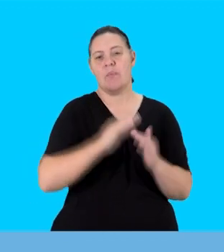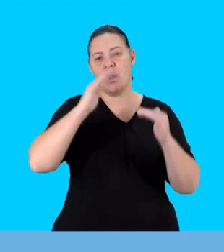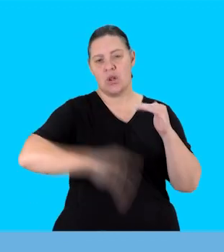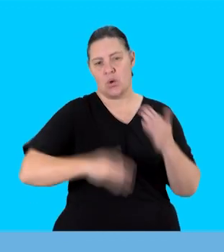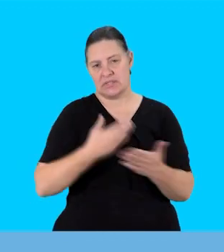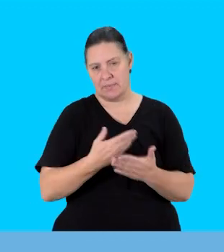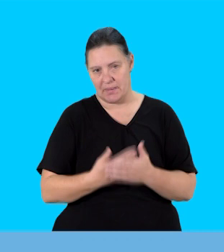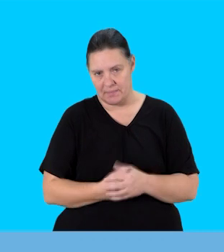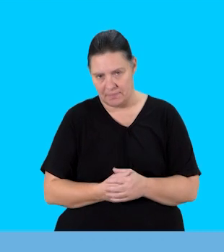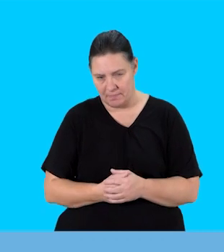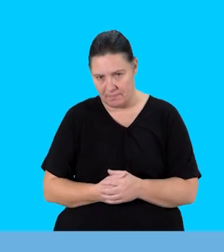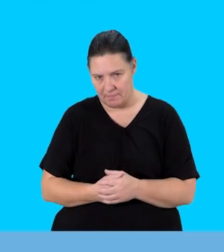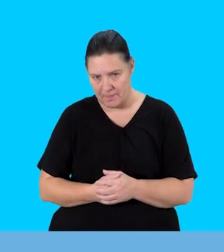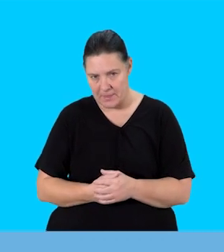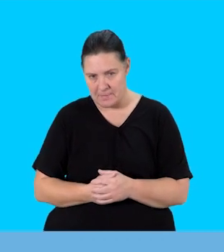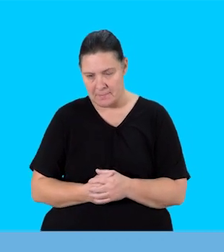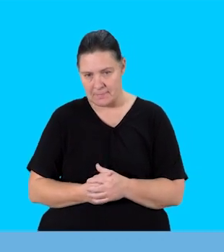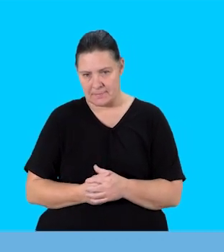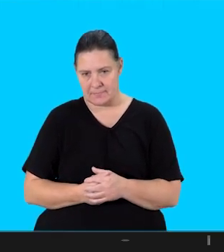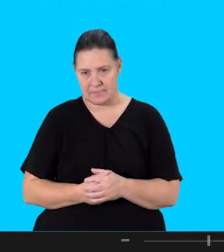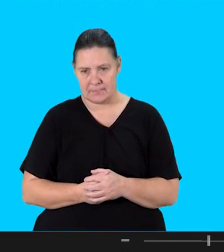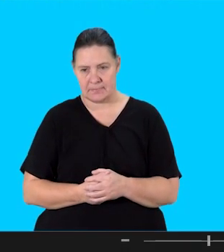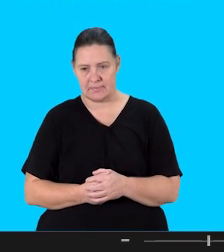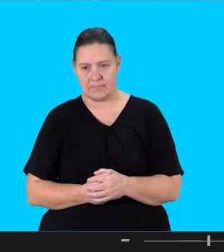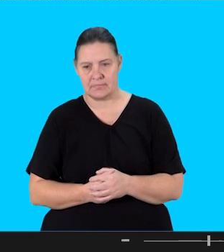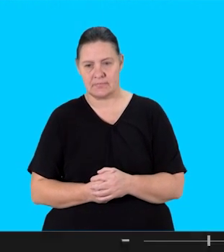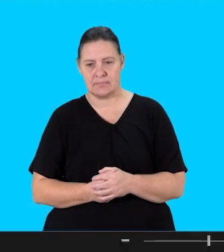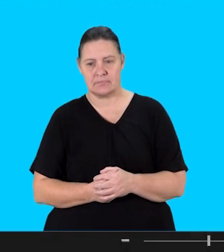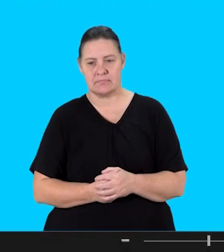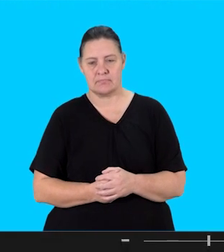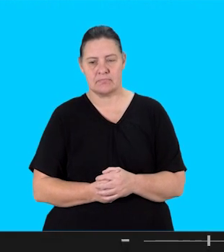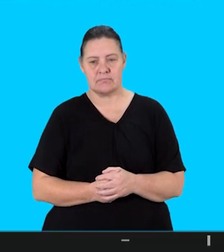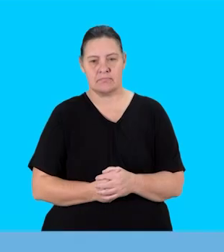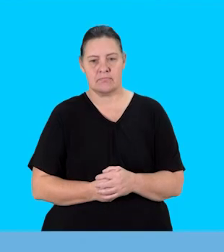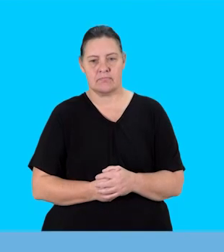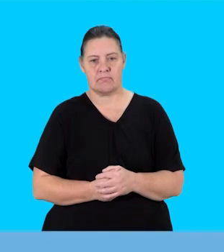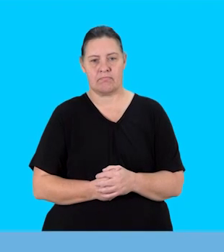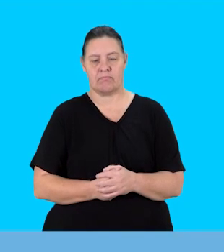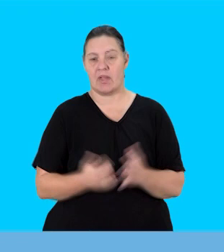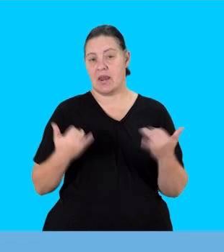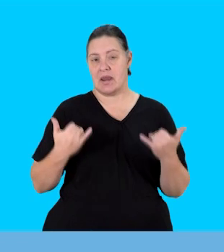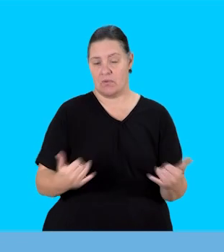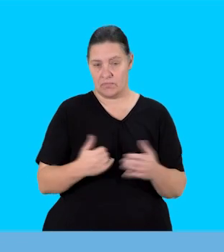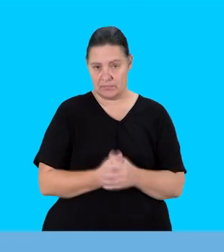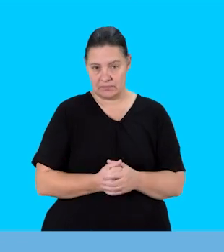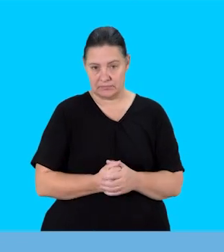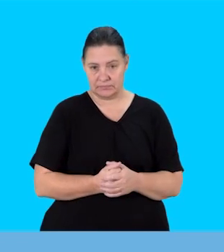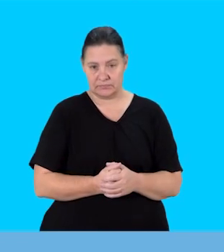that we are balancing with the lowest whole or the lowest possible whole number. So